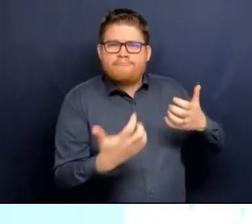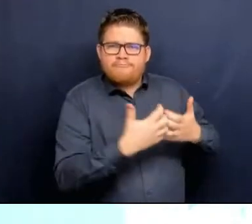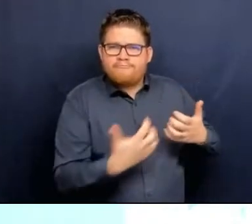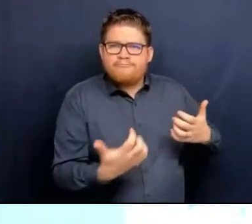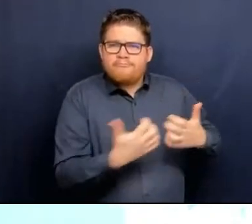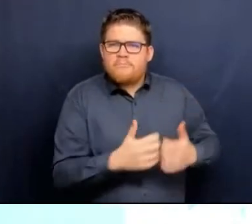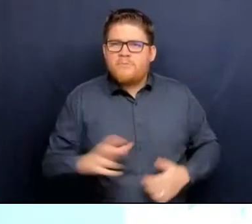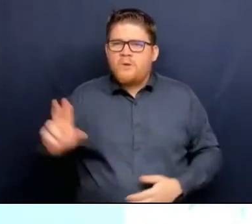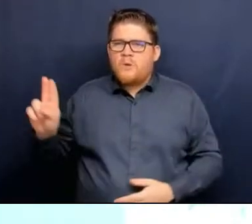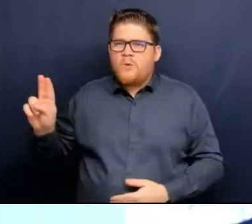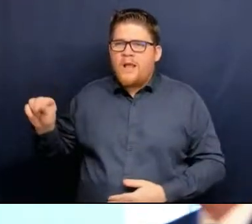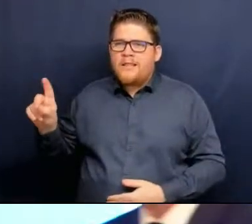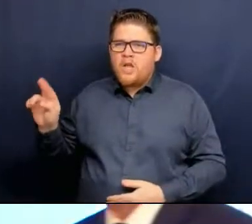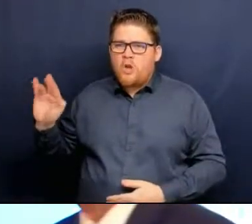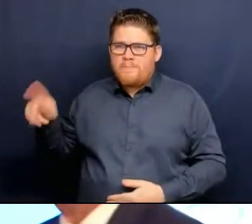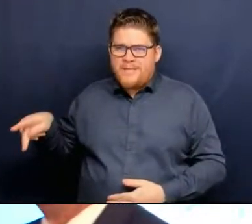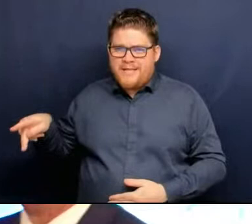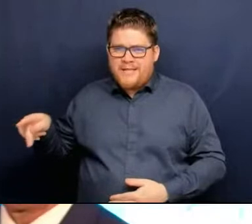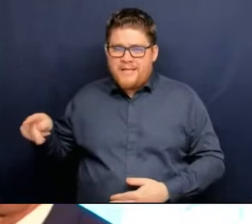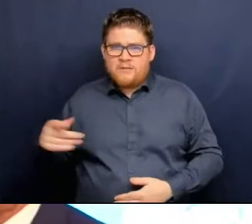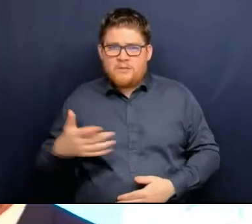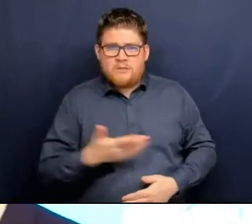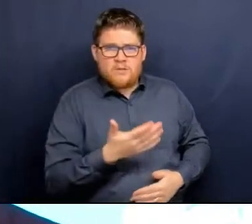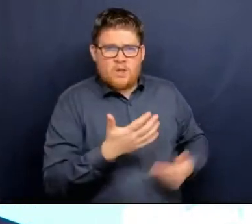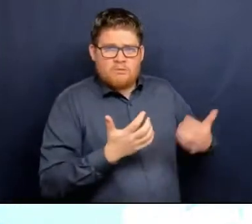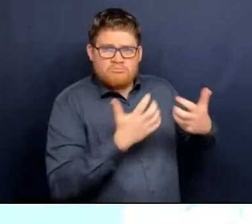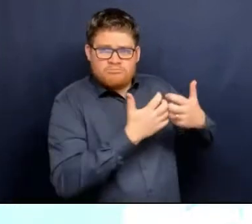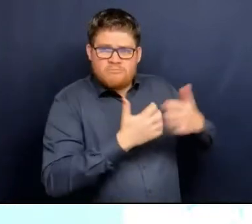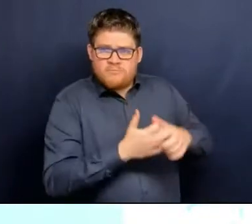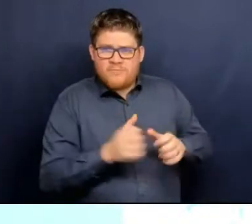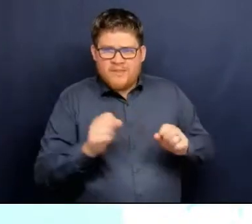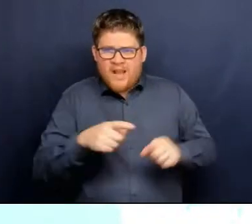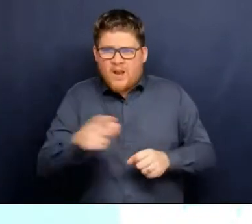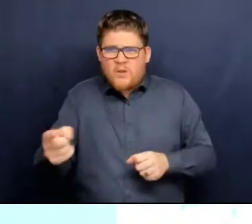to the progress in this respect and to give us some sort of a